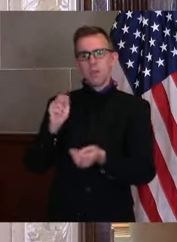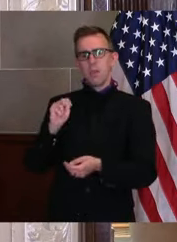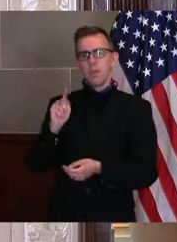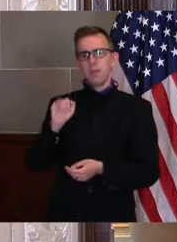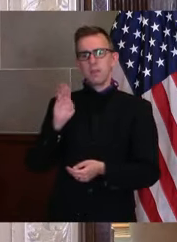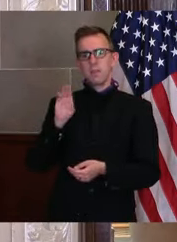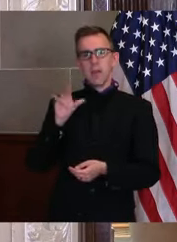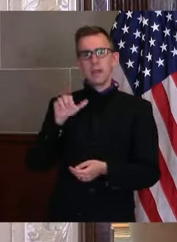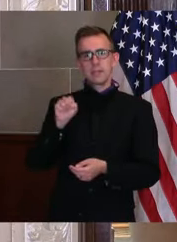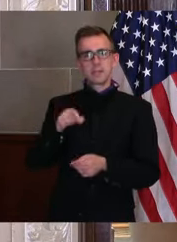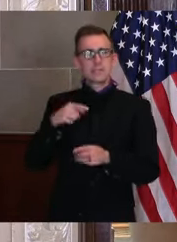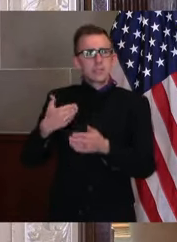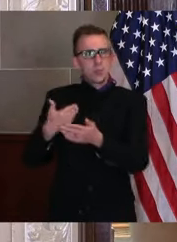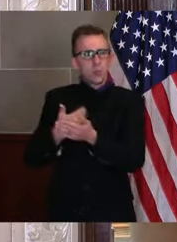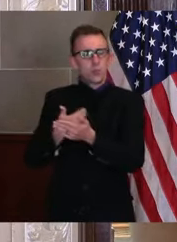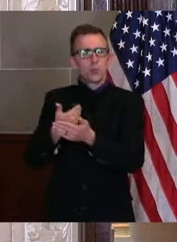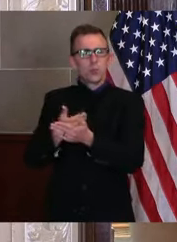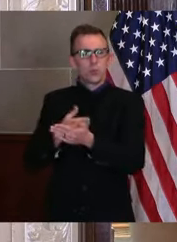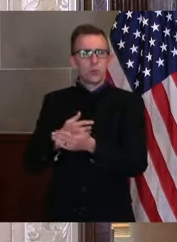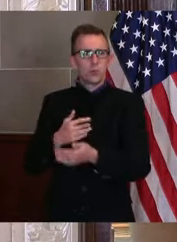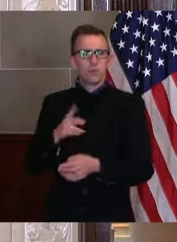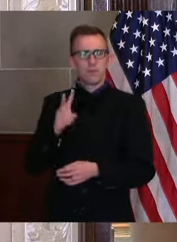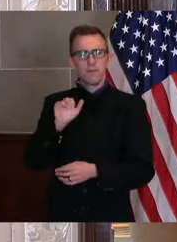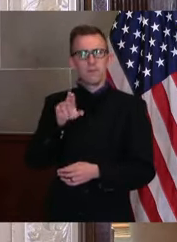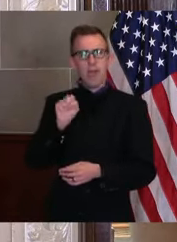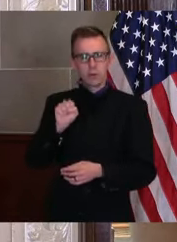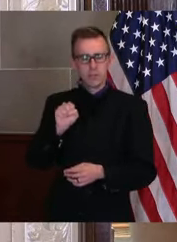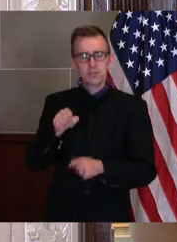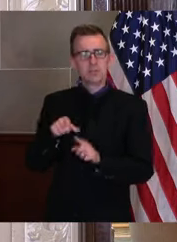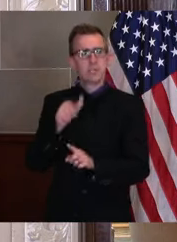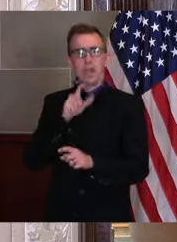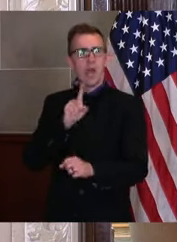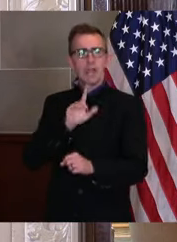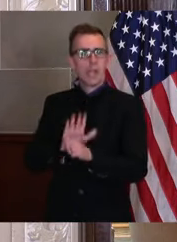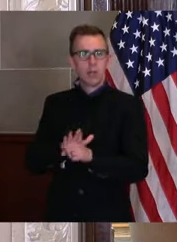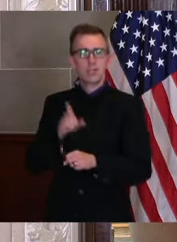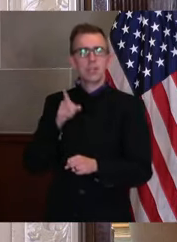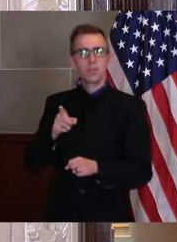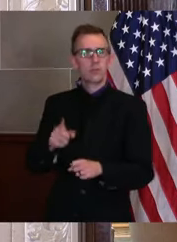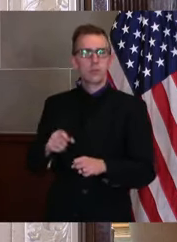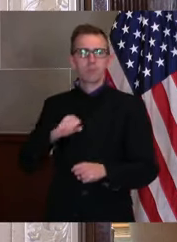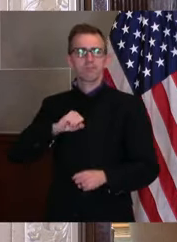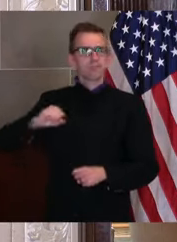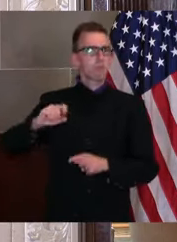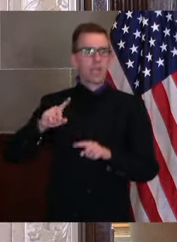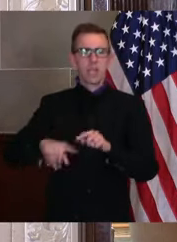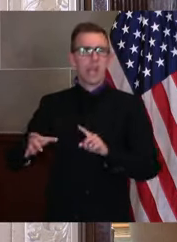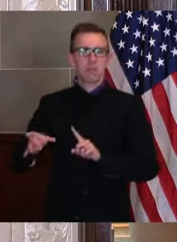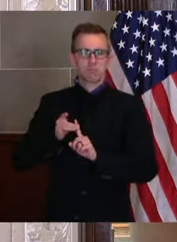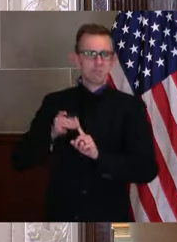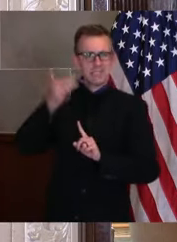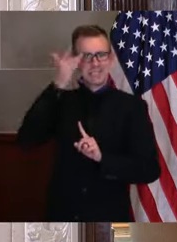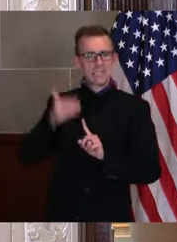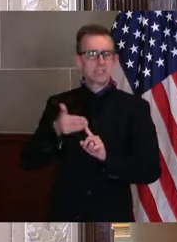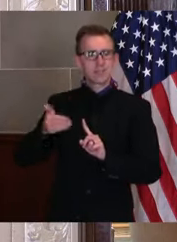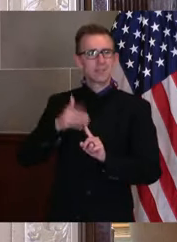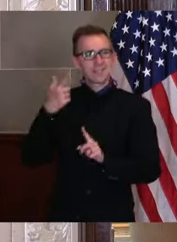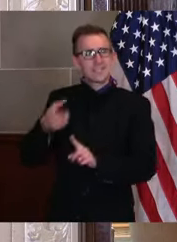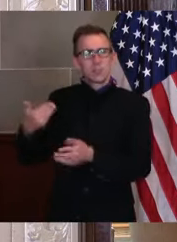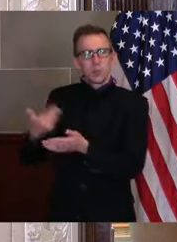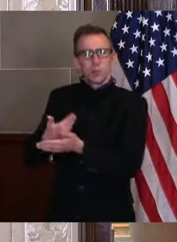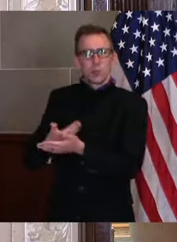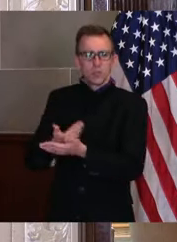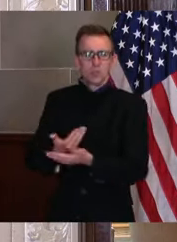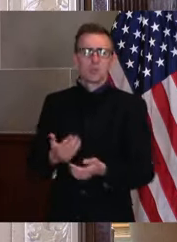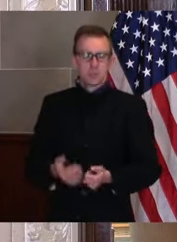this is a novel emerging virus, that doesn't guarantee immunity. We just don't know that yet because it's new. Now, people will say,